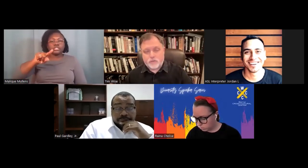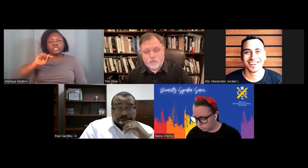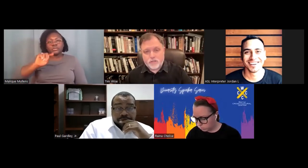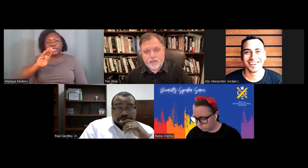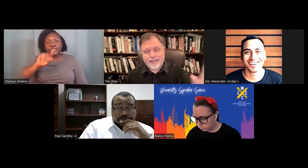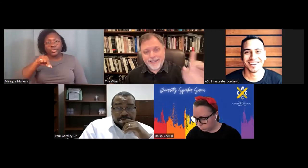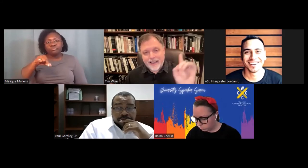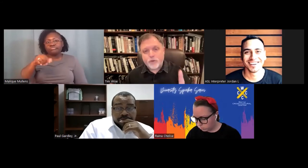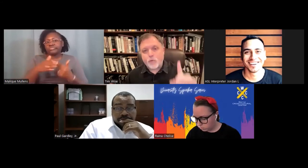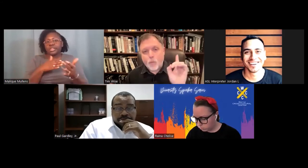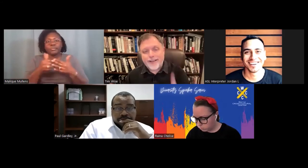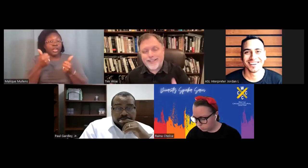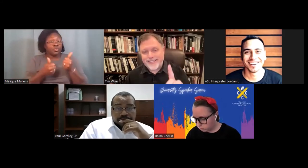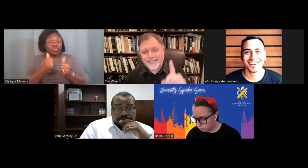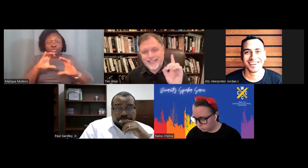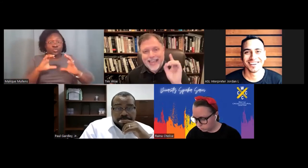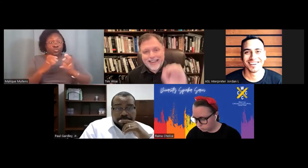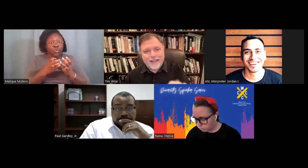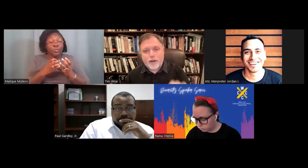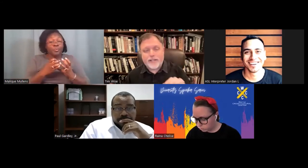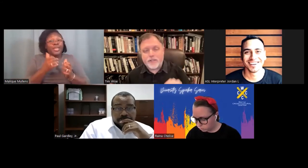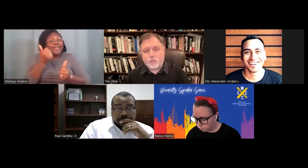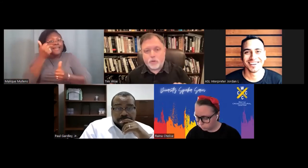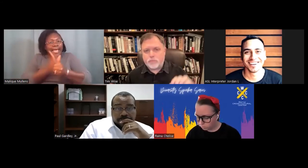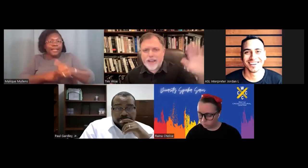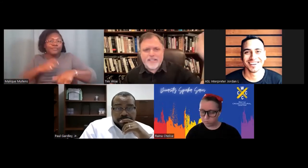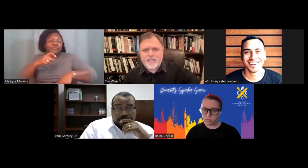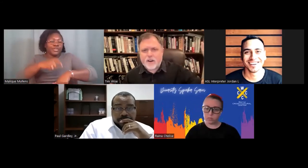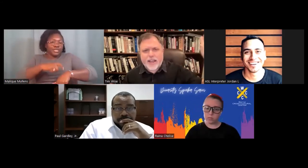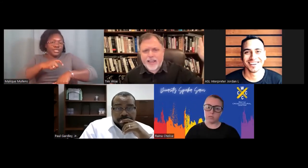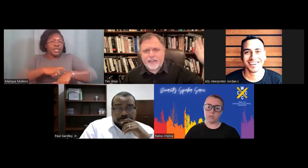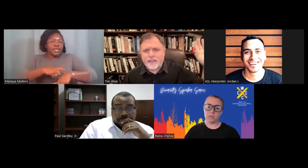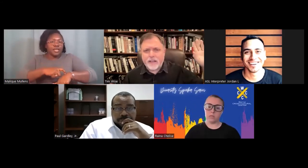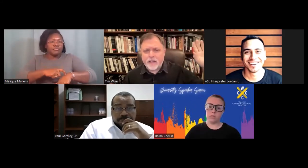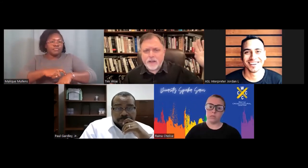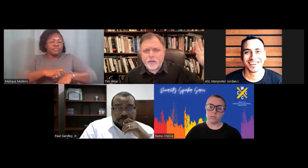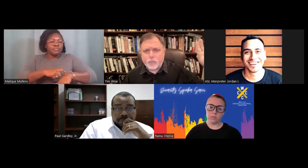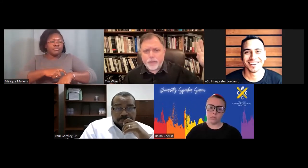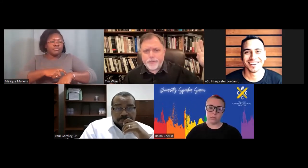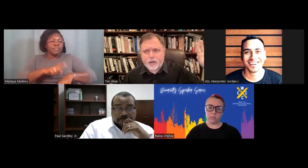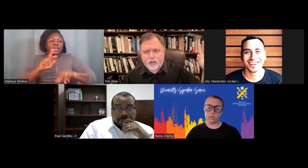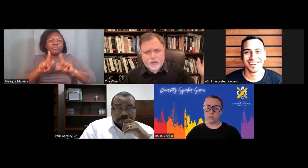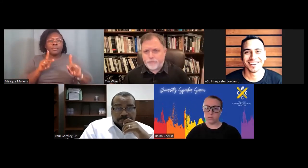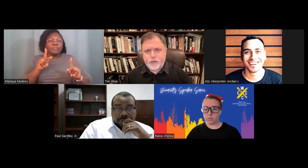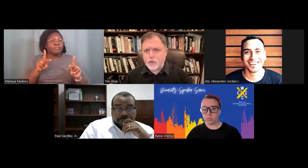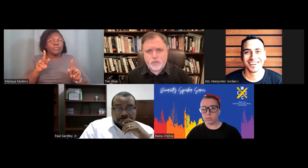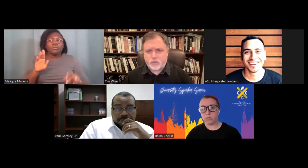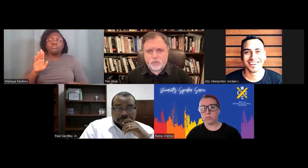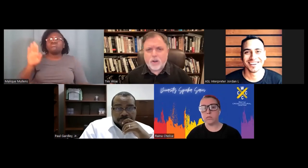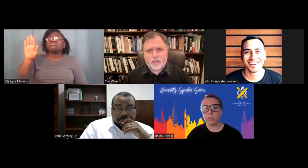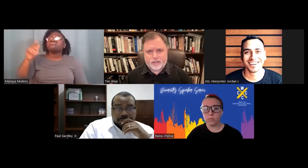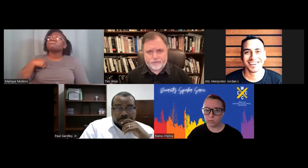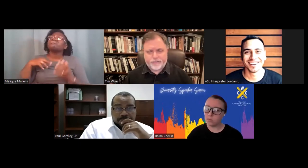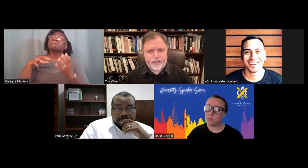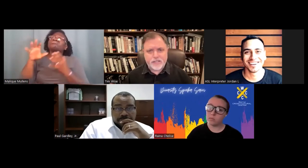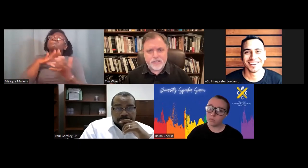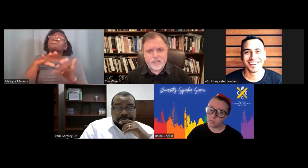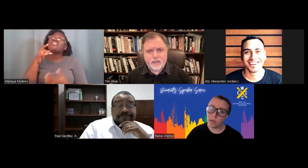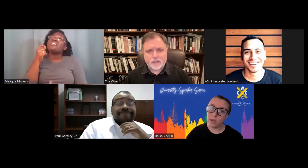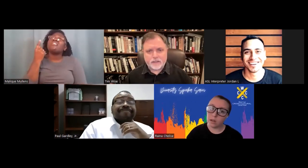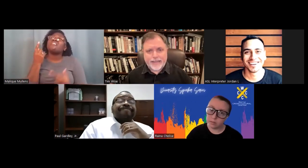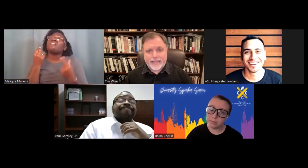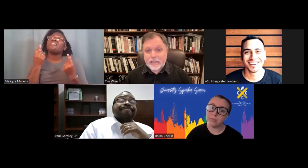I used, never once did anyone in the room raise their hand with a confused look on their